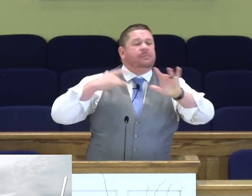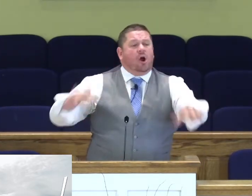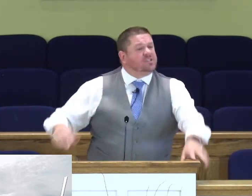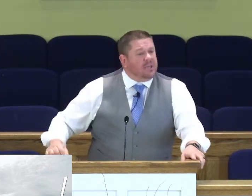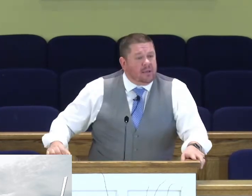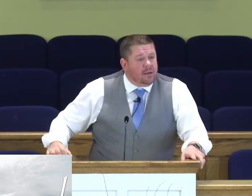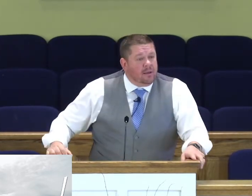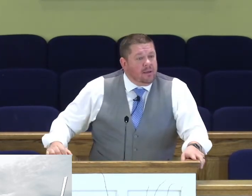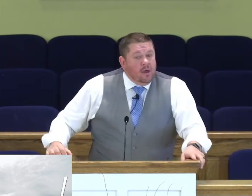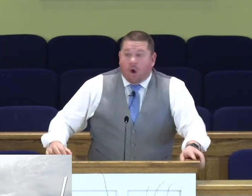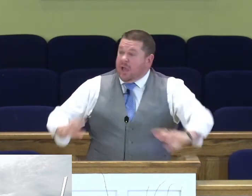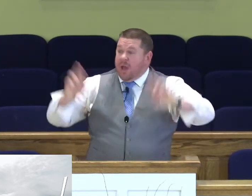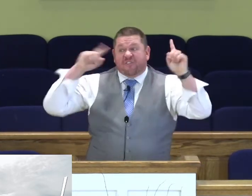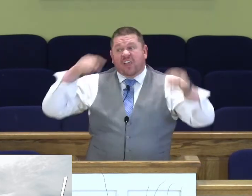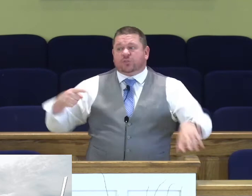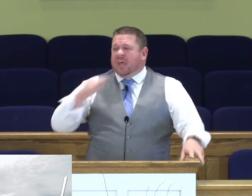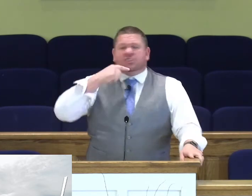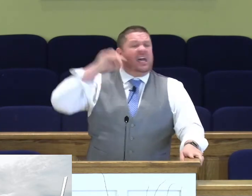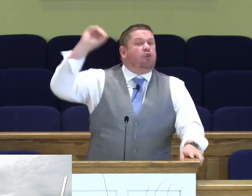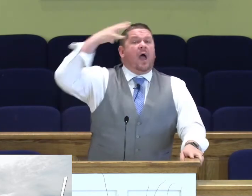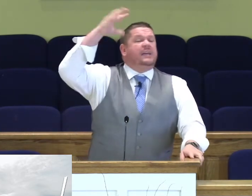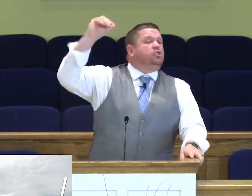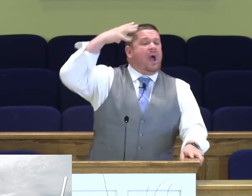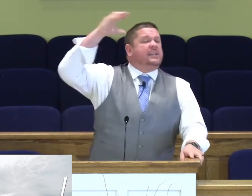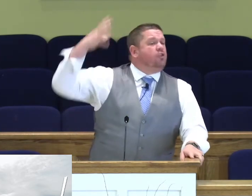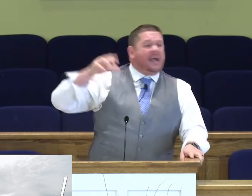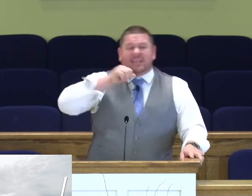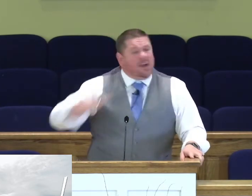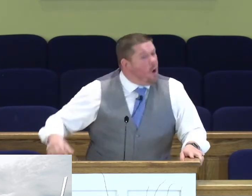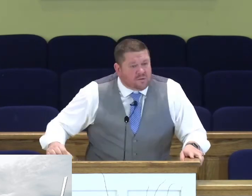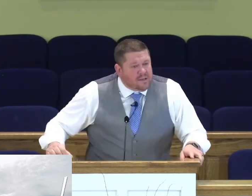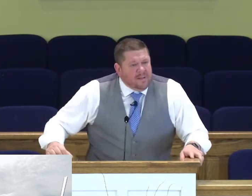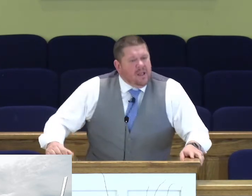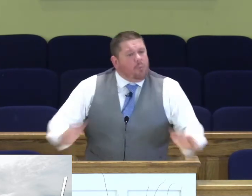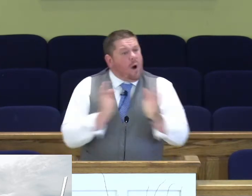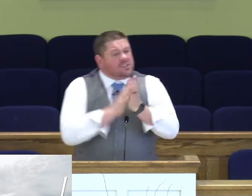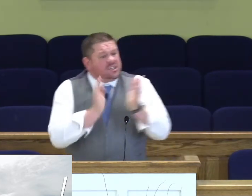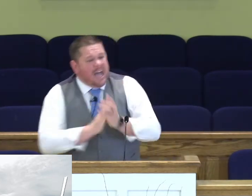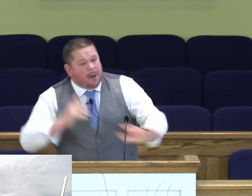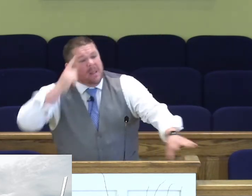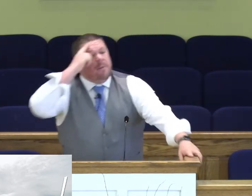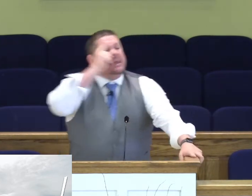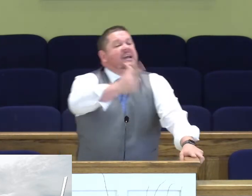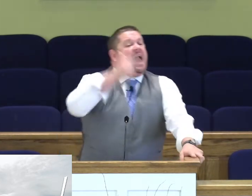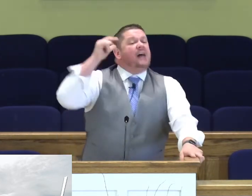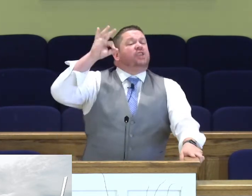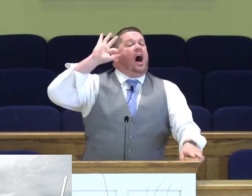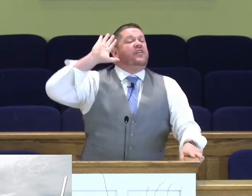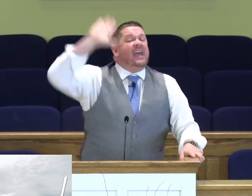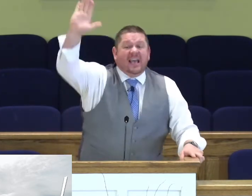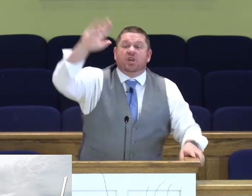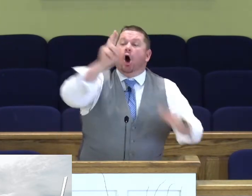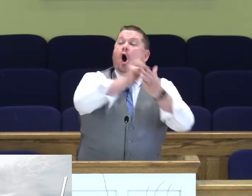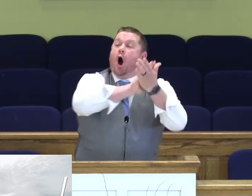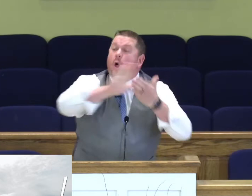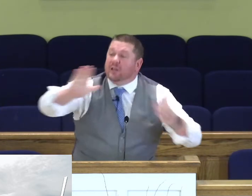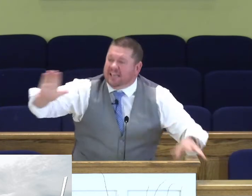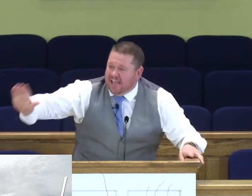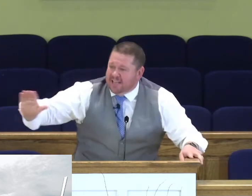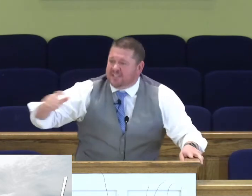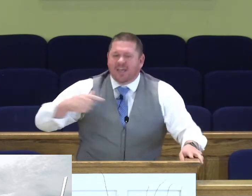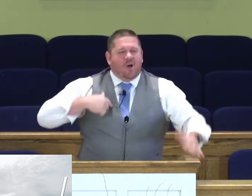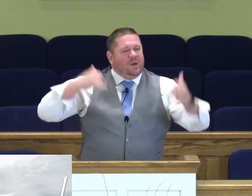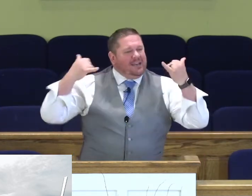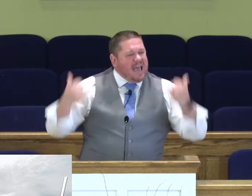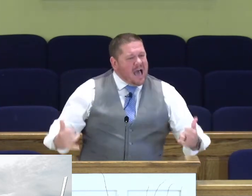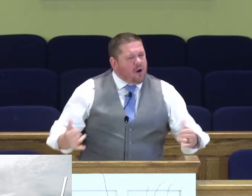mercy, mercy. Oh, get ready for this one. They don't say grace, grace, grace. They don't. But watch this now. Because of His